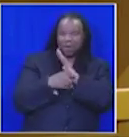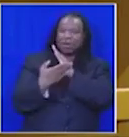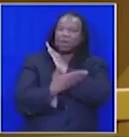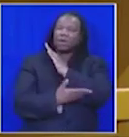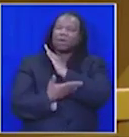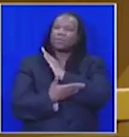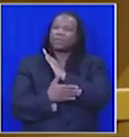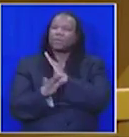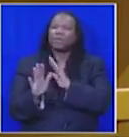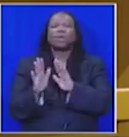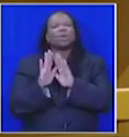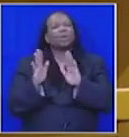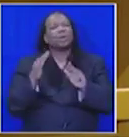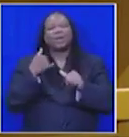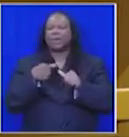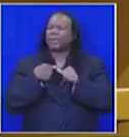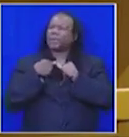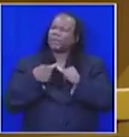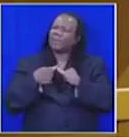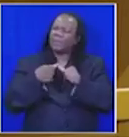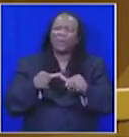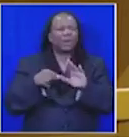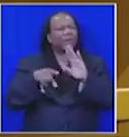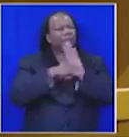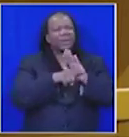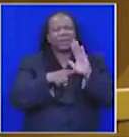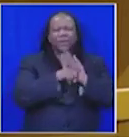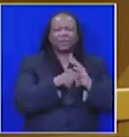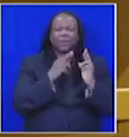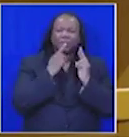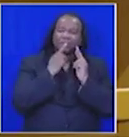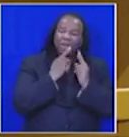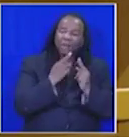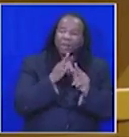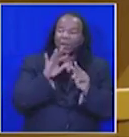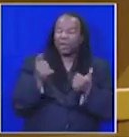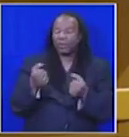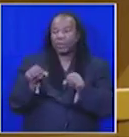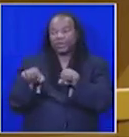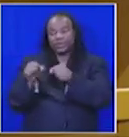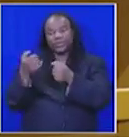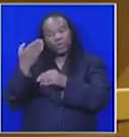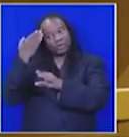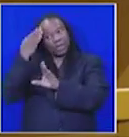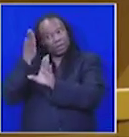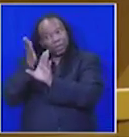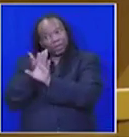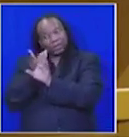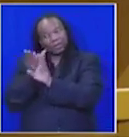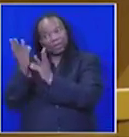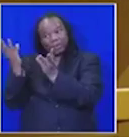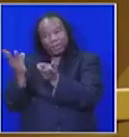Consistent negative reporting has the potential to damage South Africans psychologically in the long term, and we run the risk